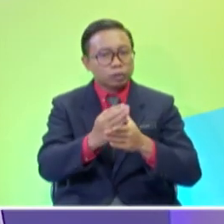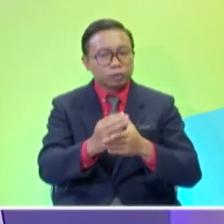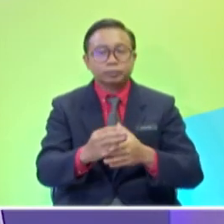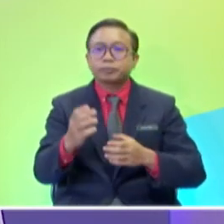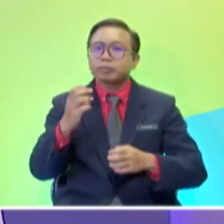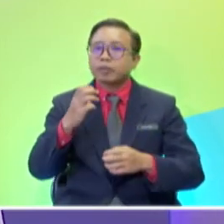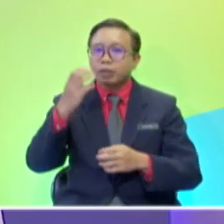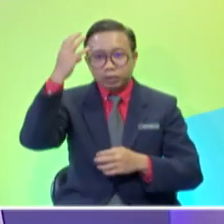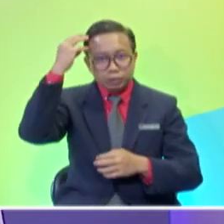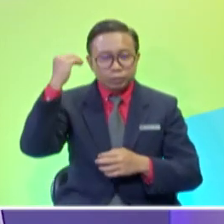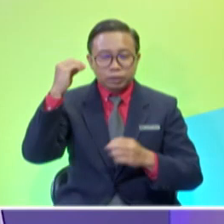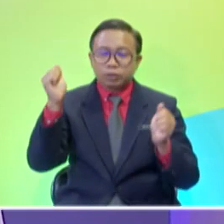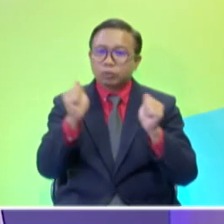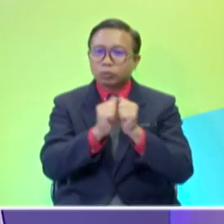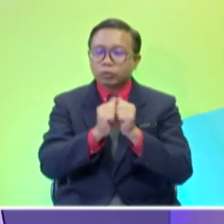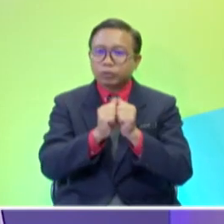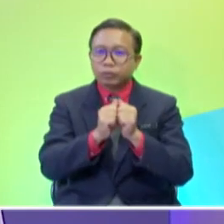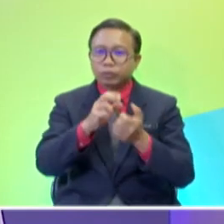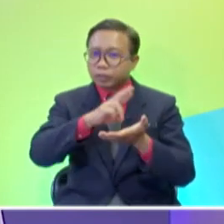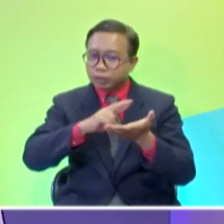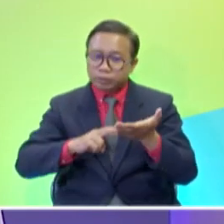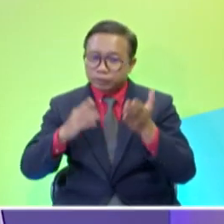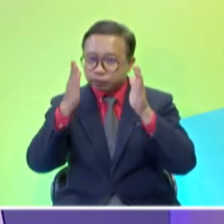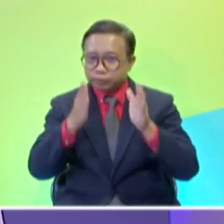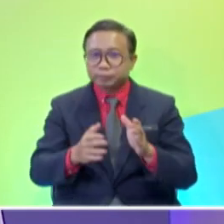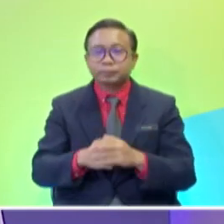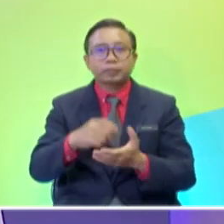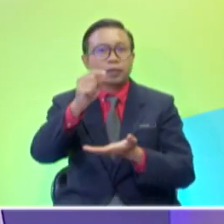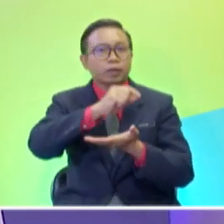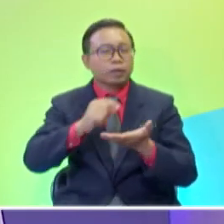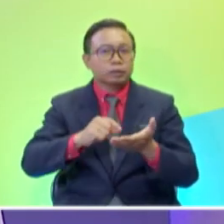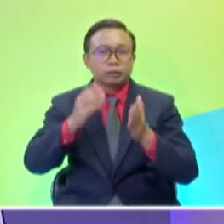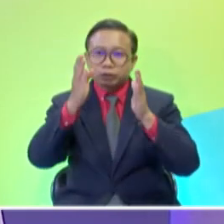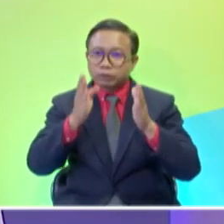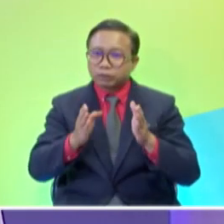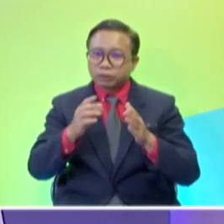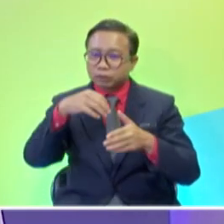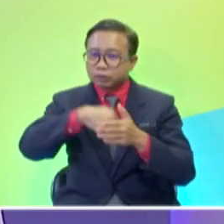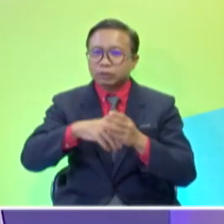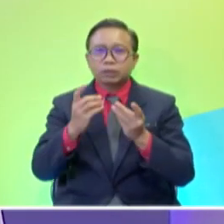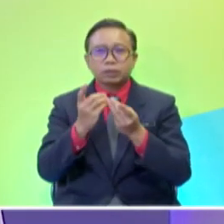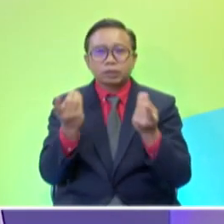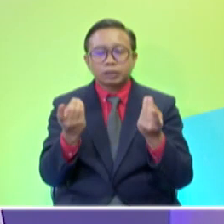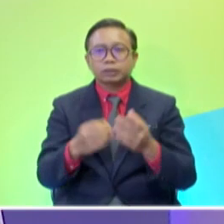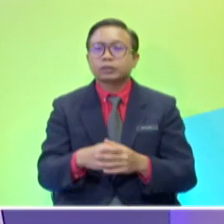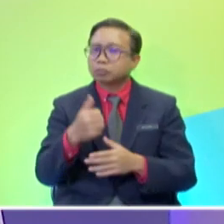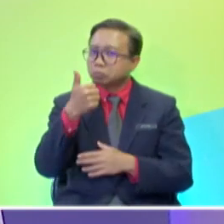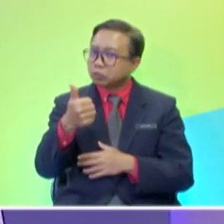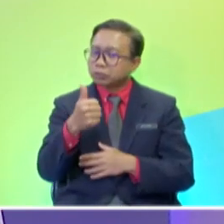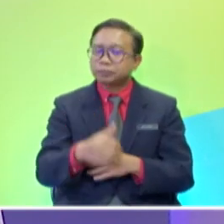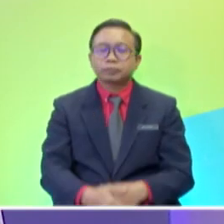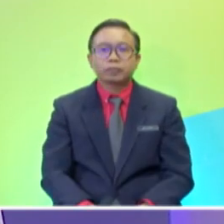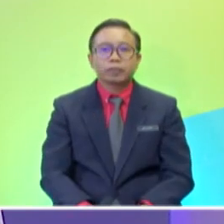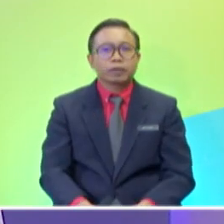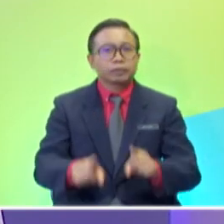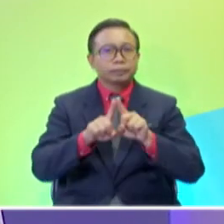our readers. And just now you wanted to write your experience in a diary, which is all good, definitely.